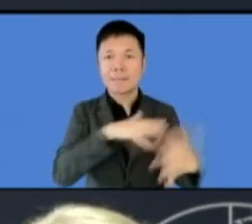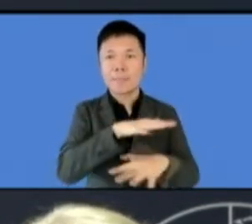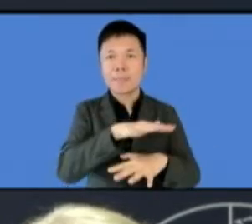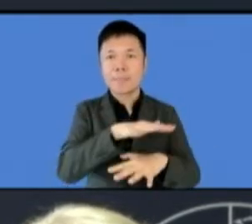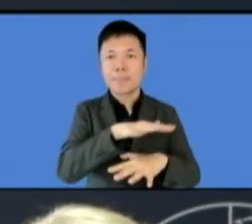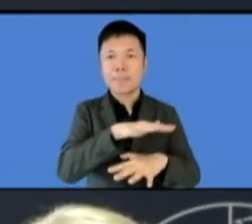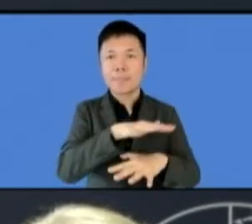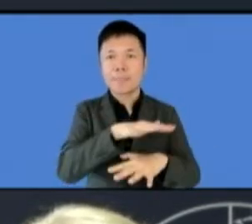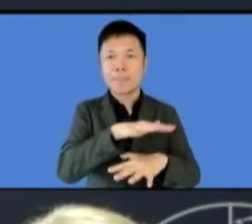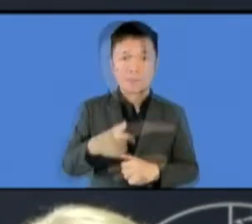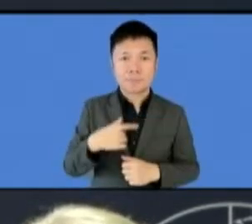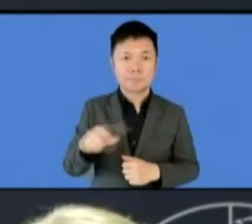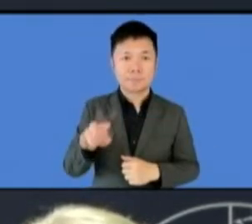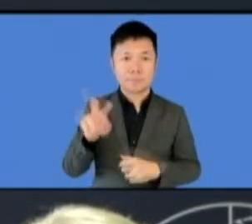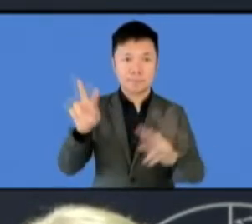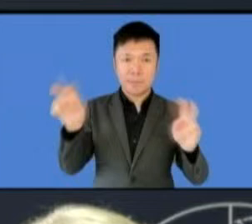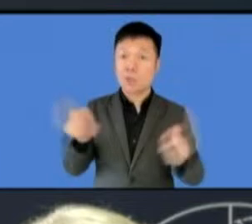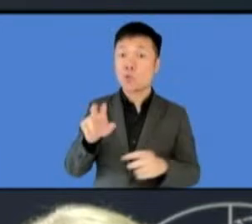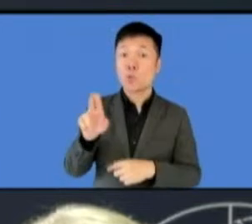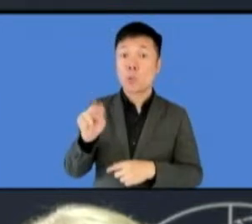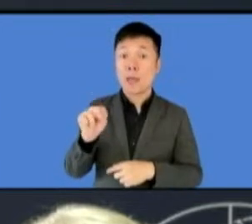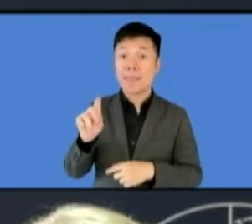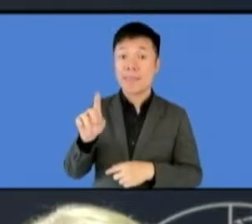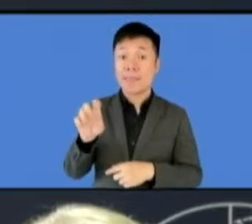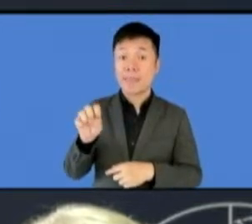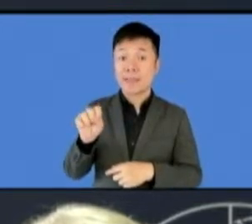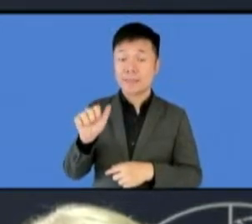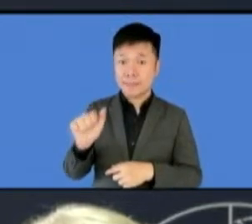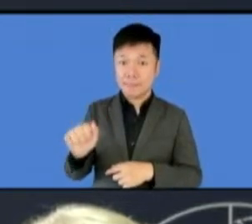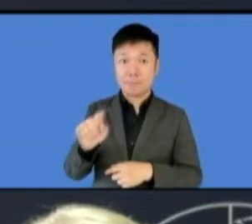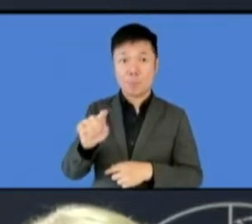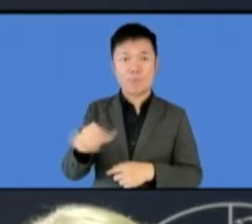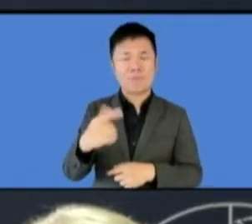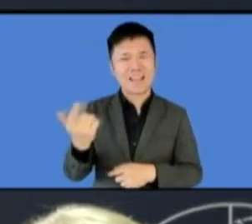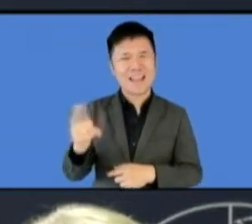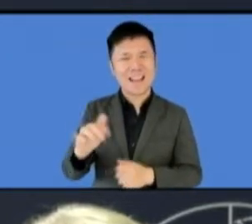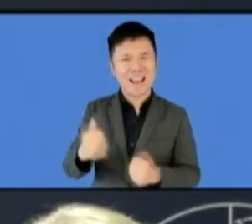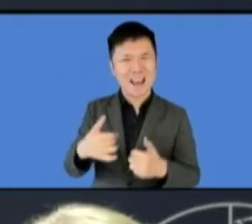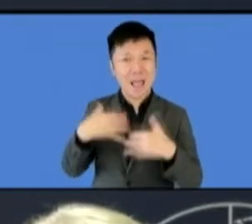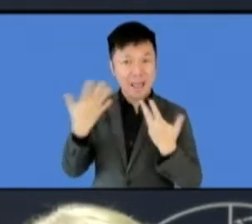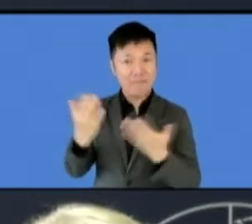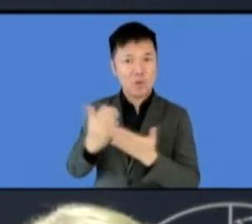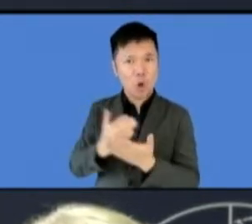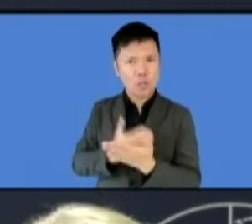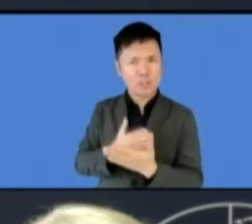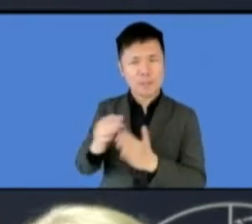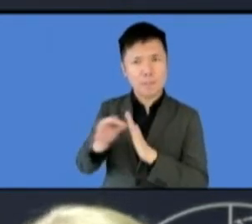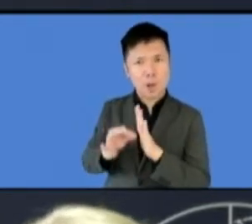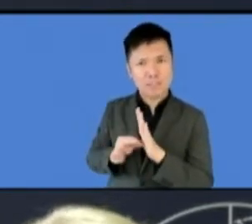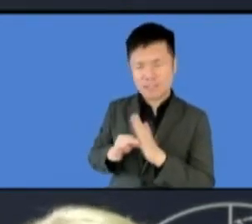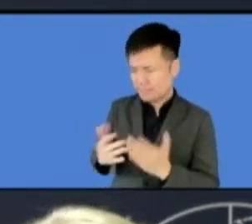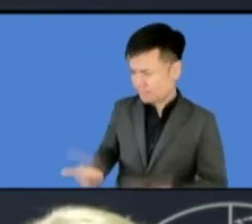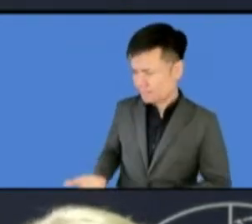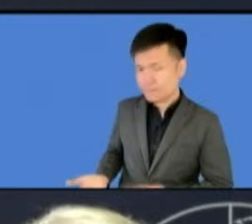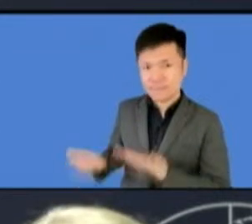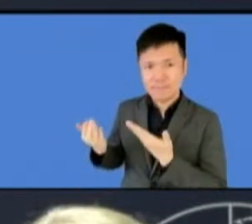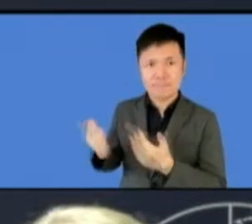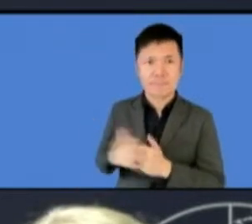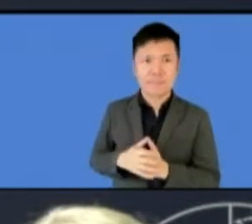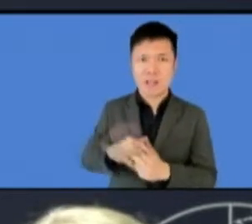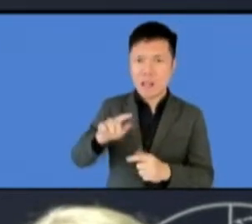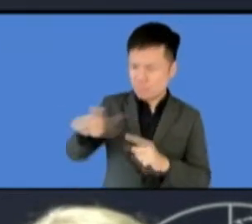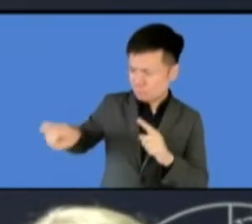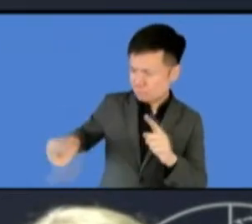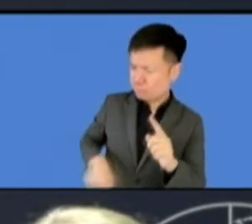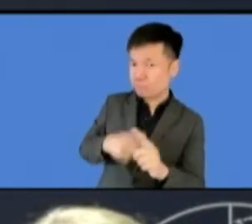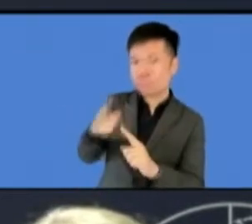UN DESA's own definition of it, where life course policy making is taken seriously and is done in such a way that policies